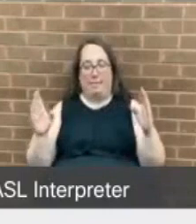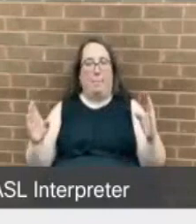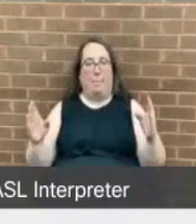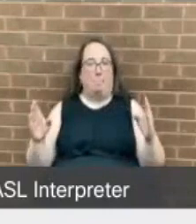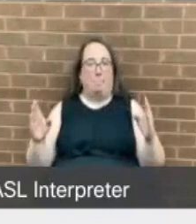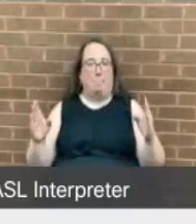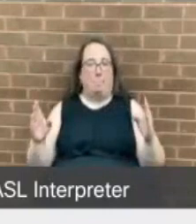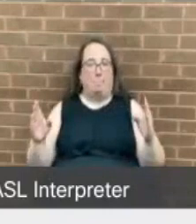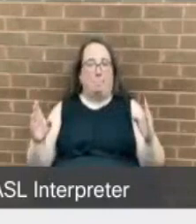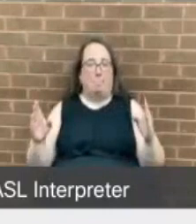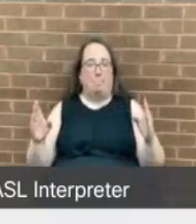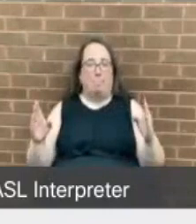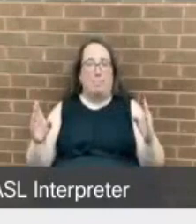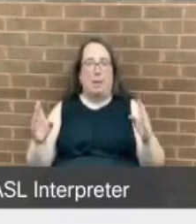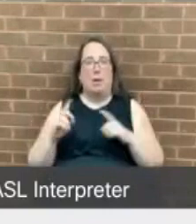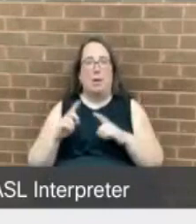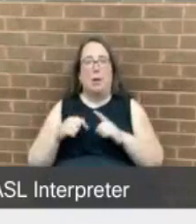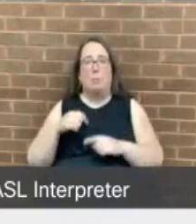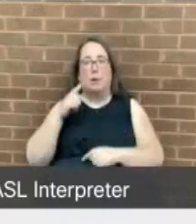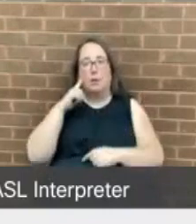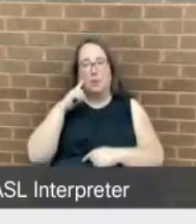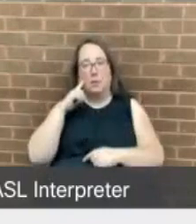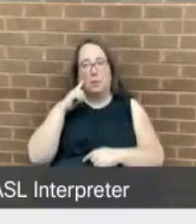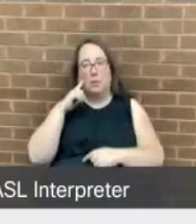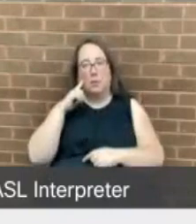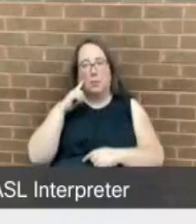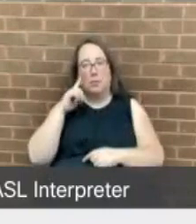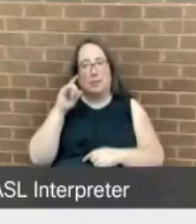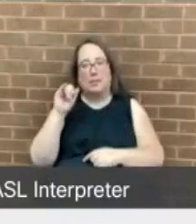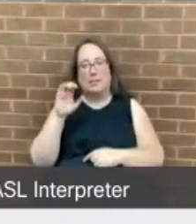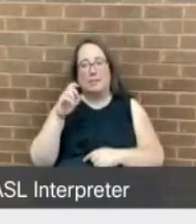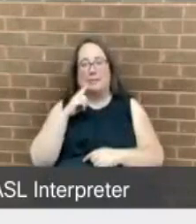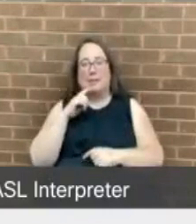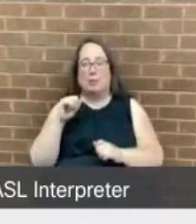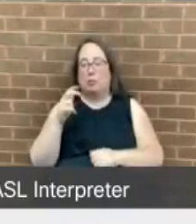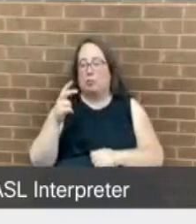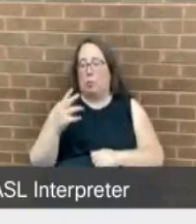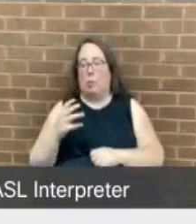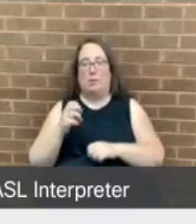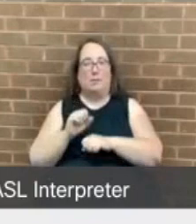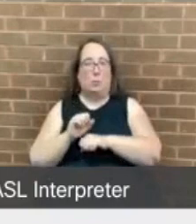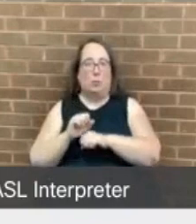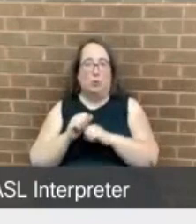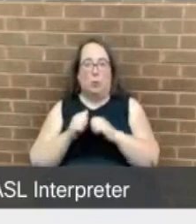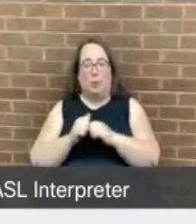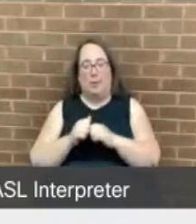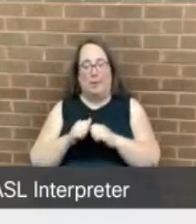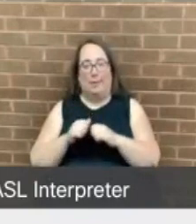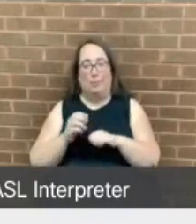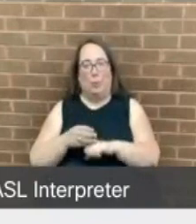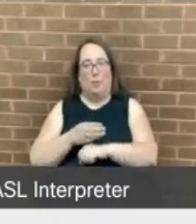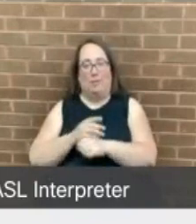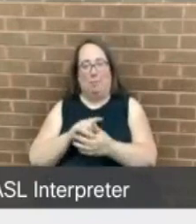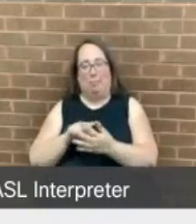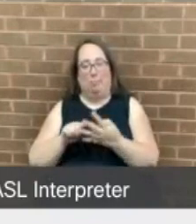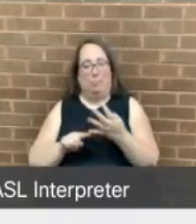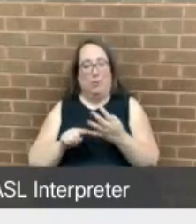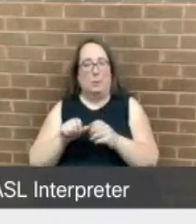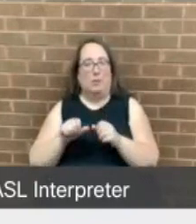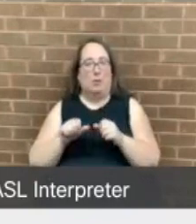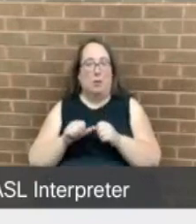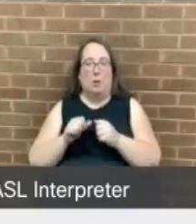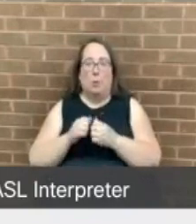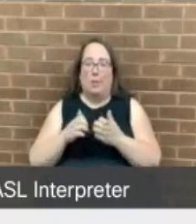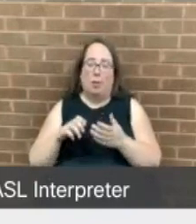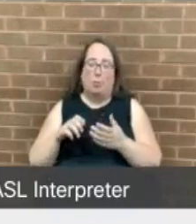improvement. Whereas we think we can get, like the secretary said, 3/4 of the way there with the capacity improvements without sacrificing safety